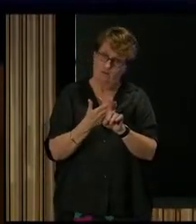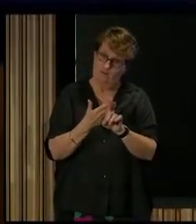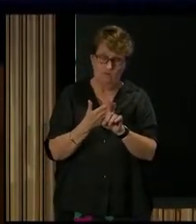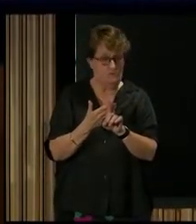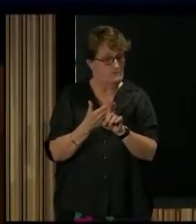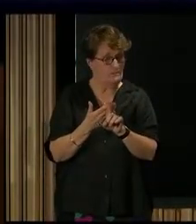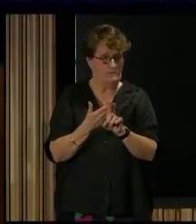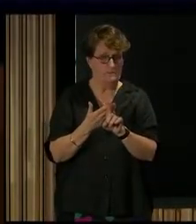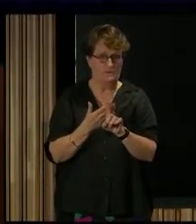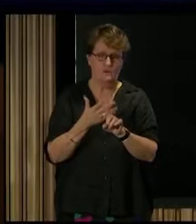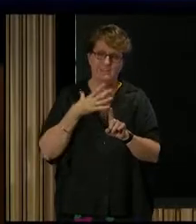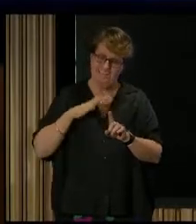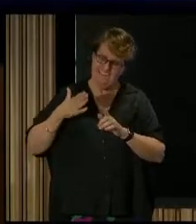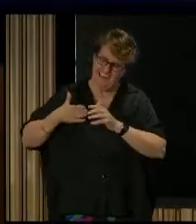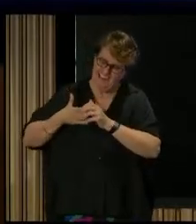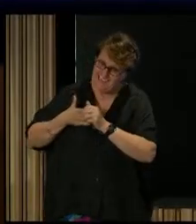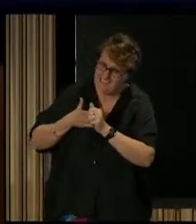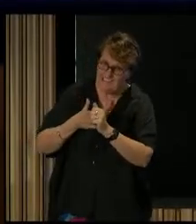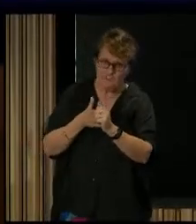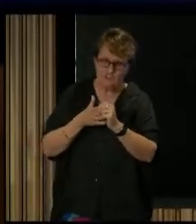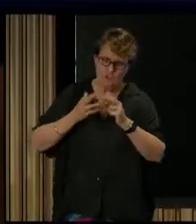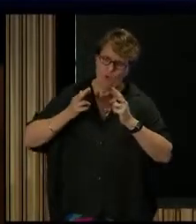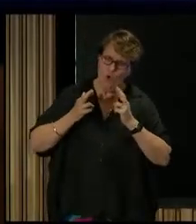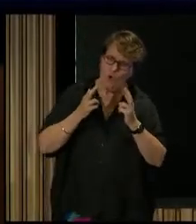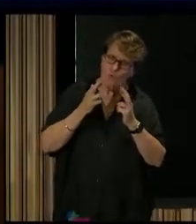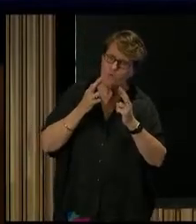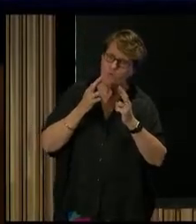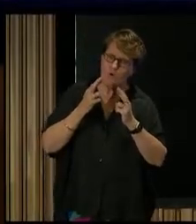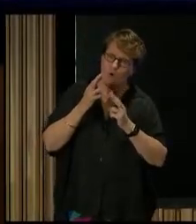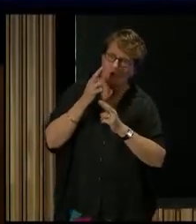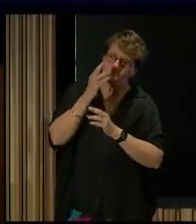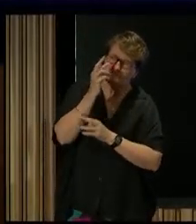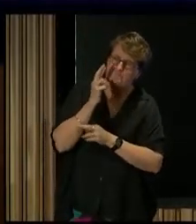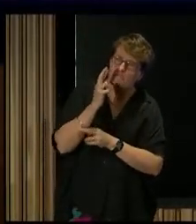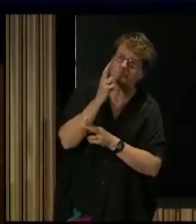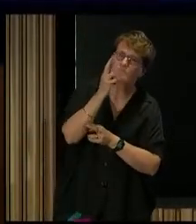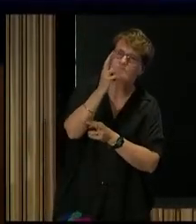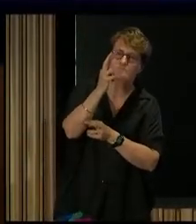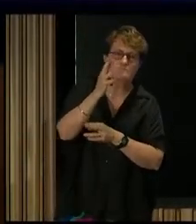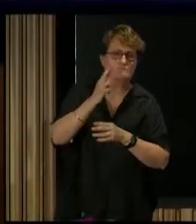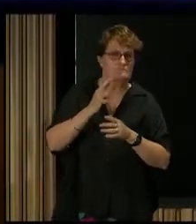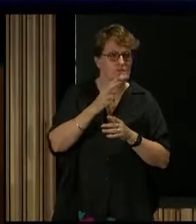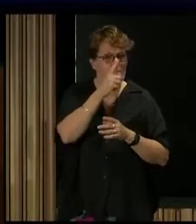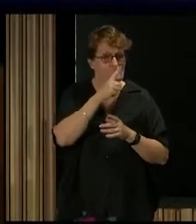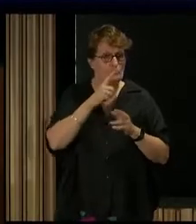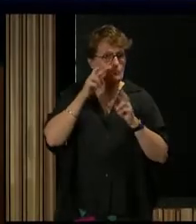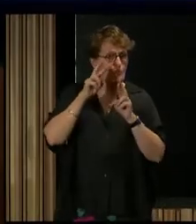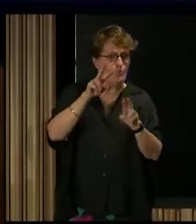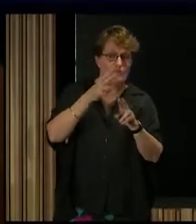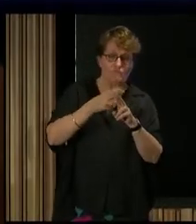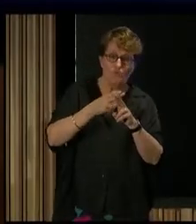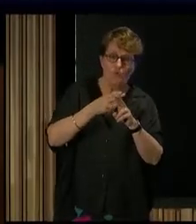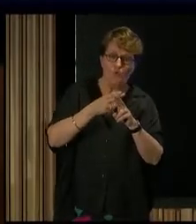that leadership with hope and optimism, I think, is also something that people are looking for and respond